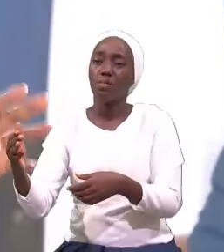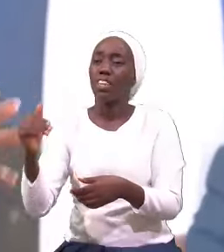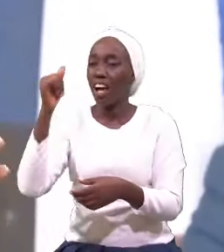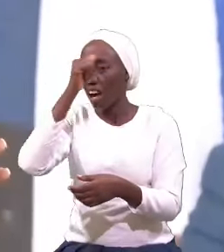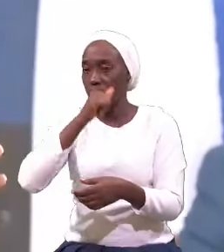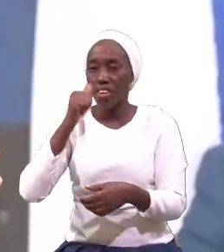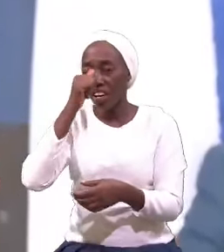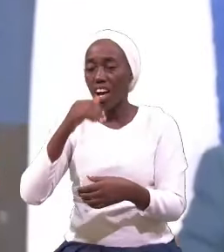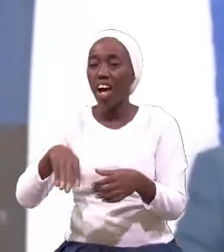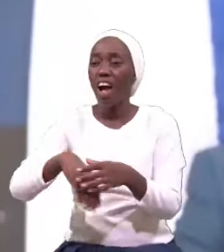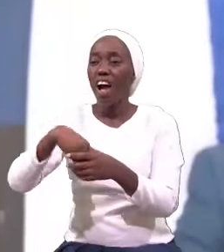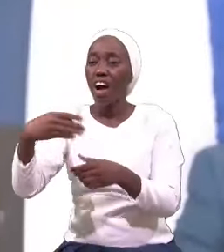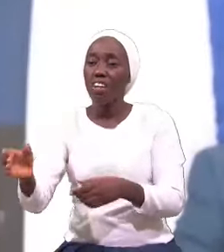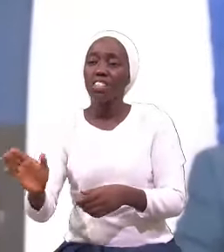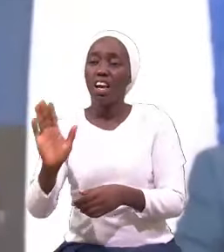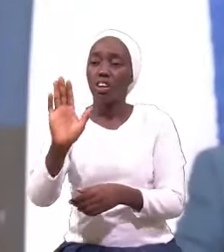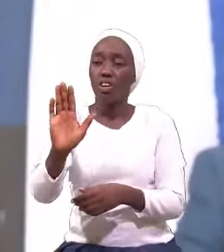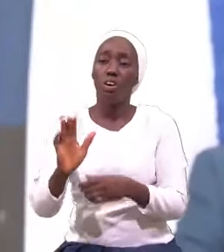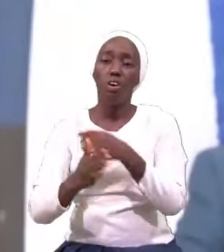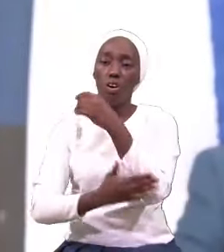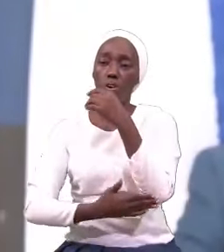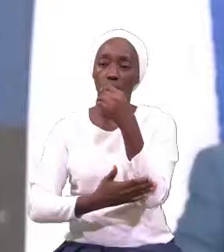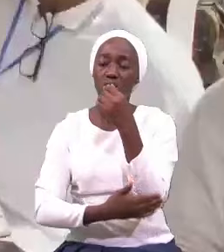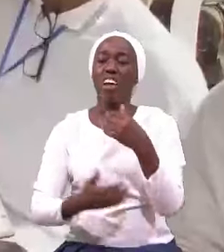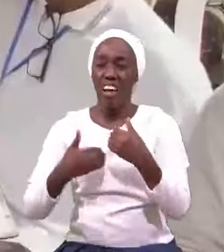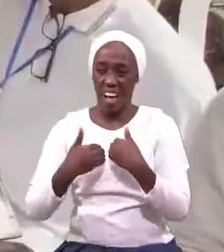Outside my country, I have impact.